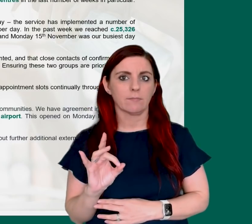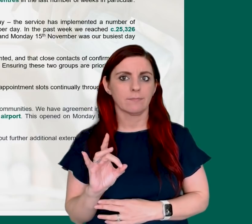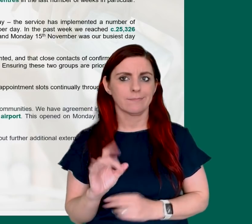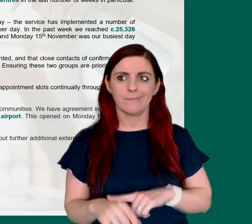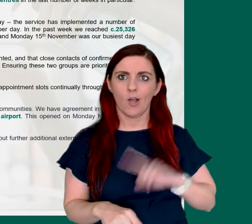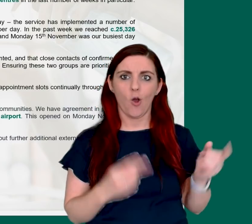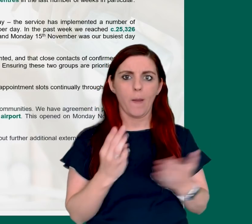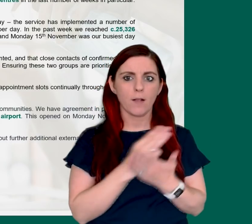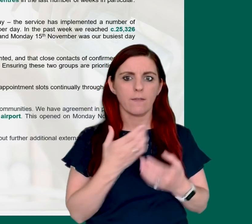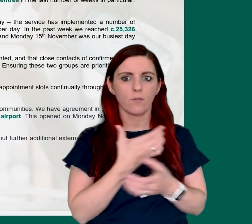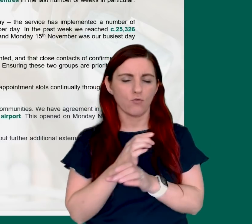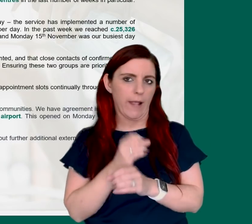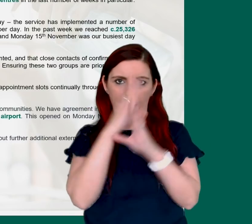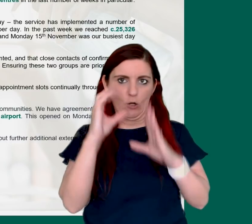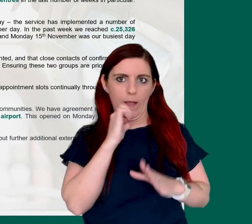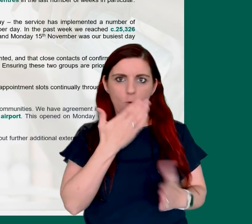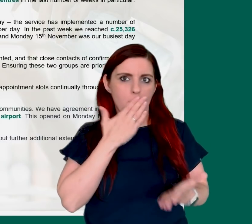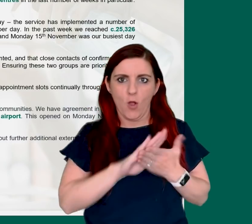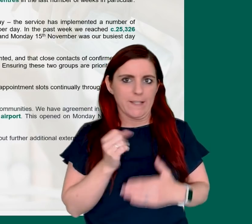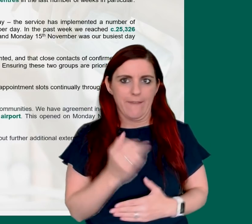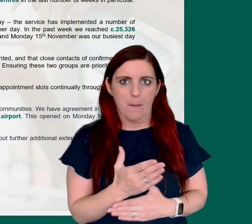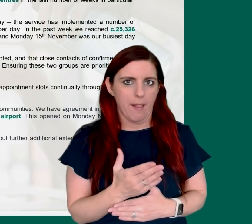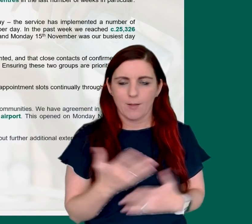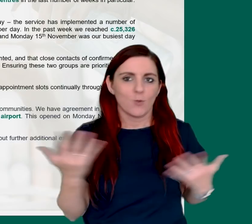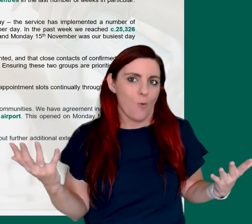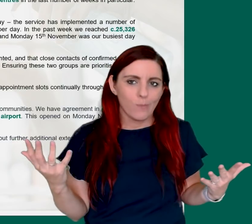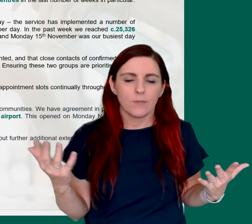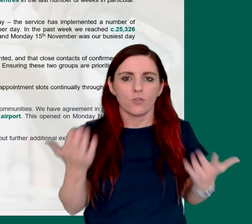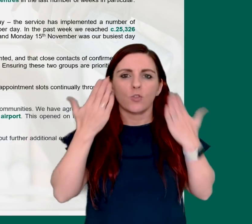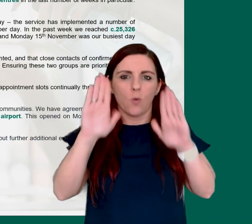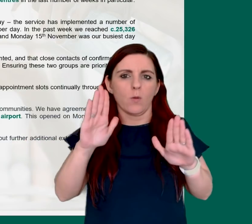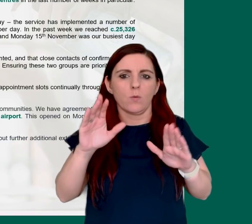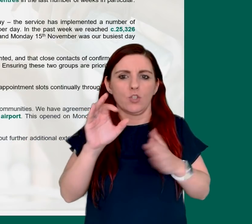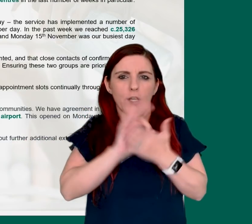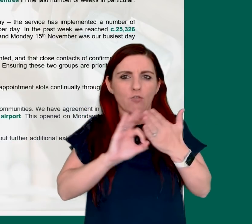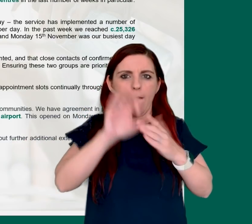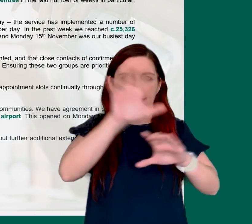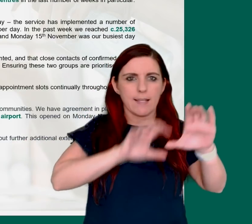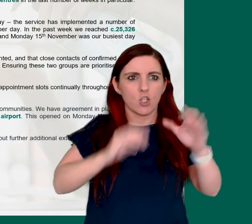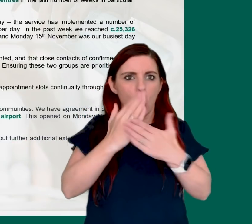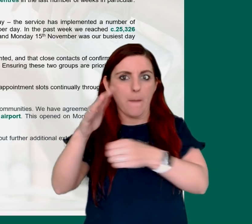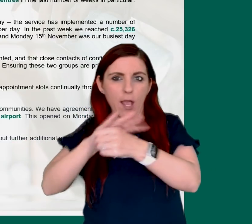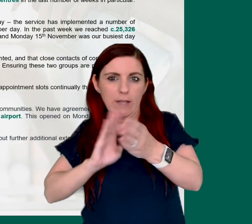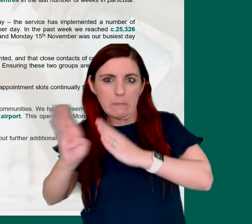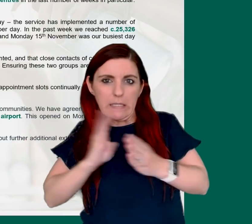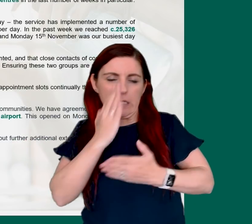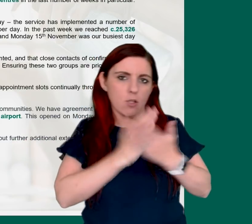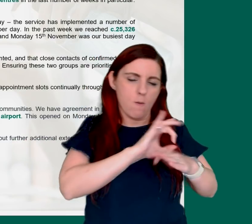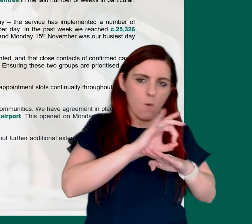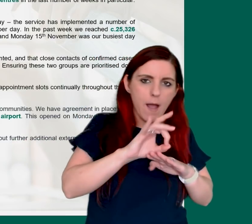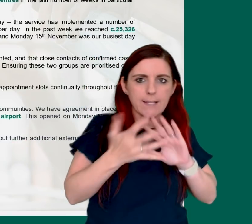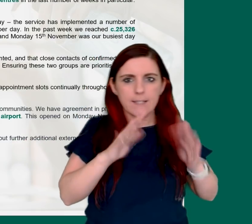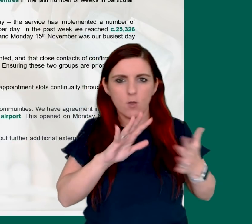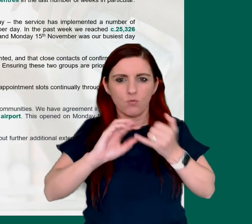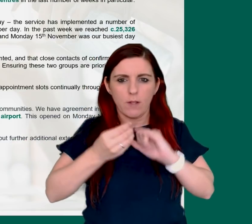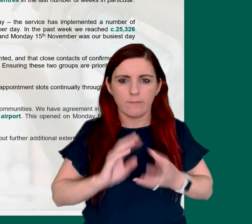other parts of the country, clearly, we didn't have the same number of appointments available. So it's just to reflect there are geographical issues there that we're trying to work through in terms of how we develop the model.